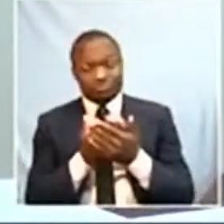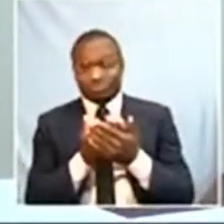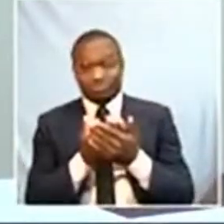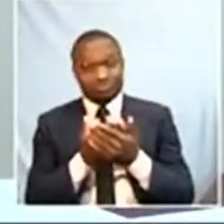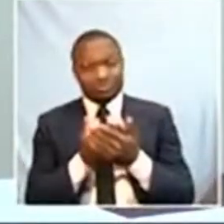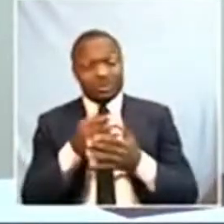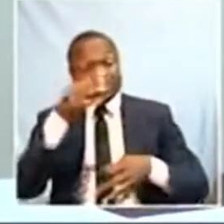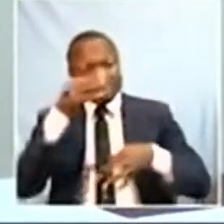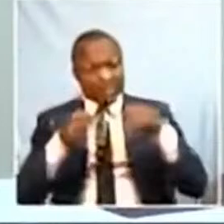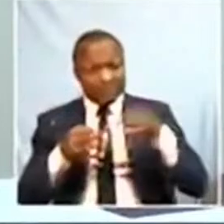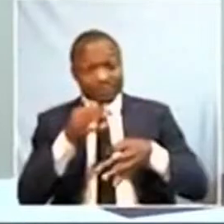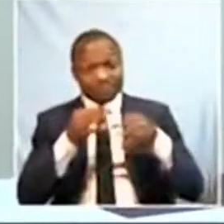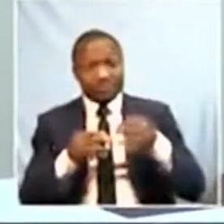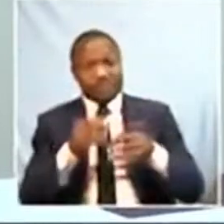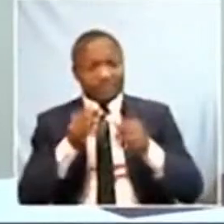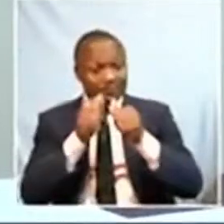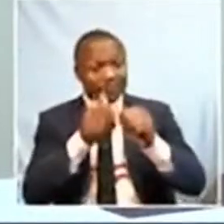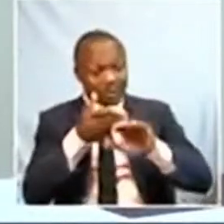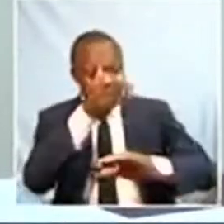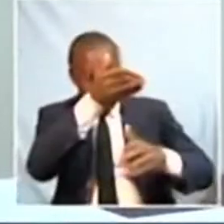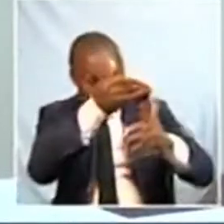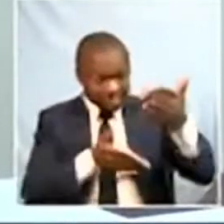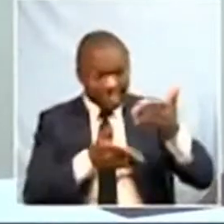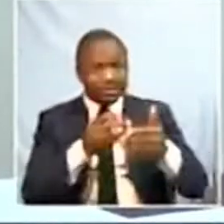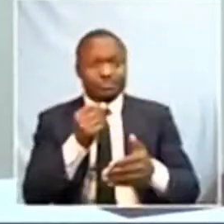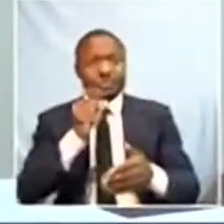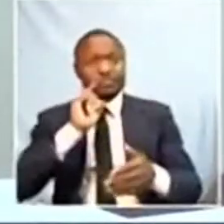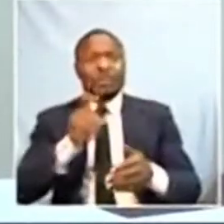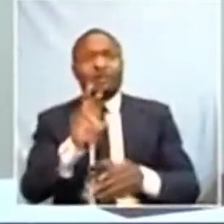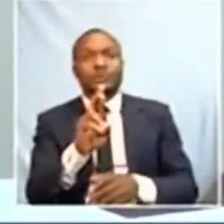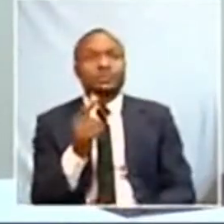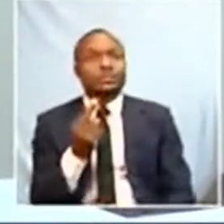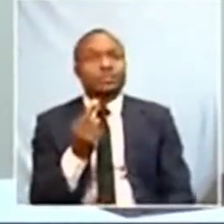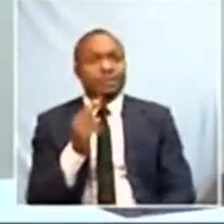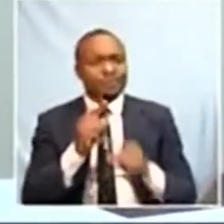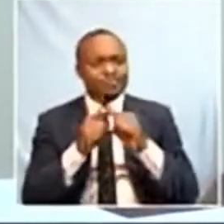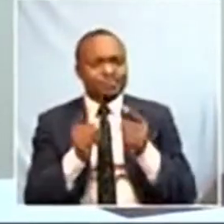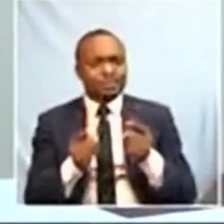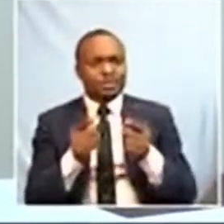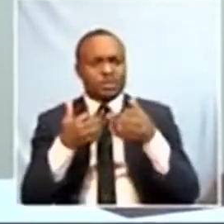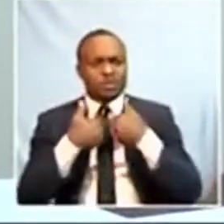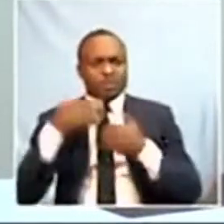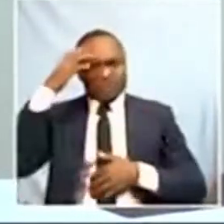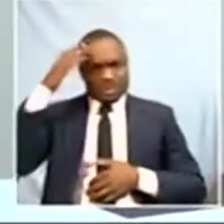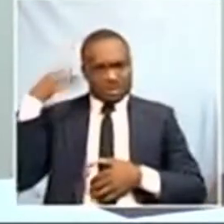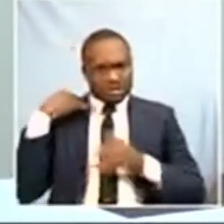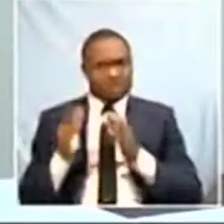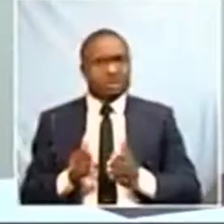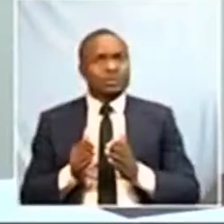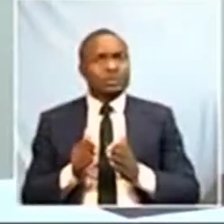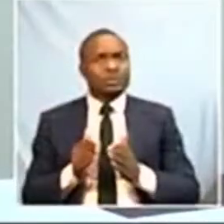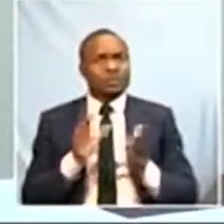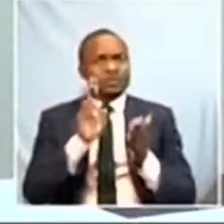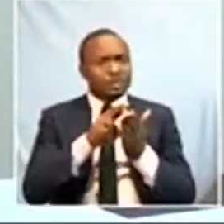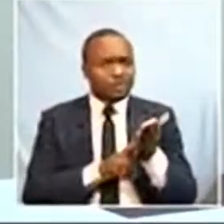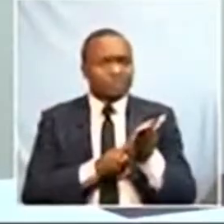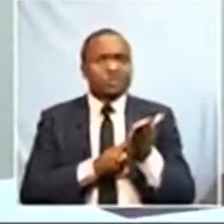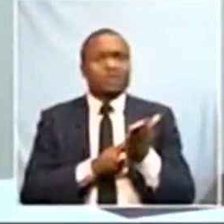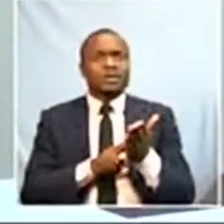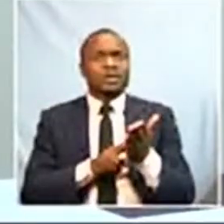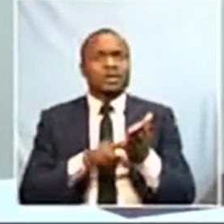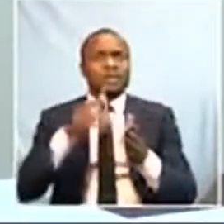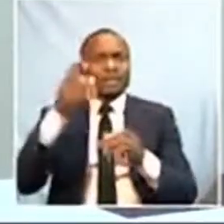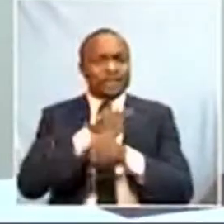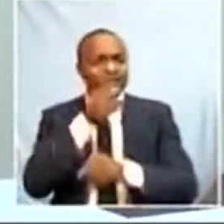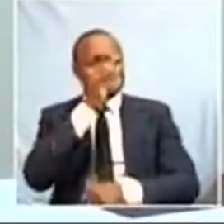If there are correspondences, these monies are supposed to be recovered. But you have an officer that reports and get paid for 1 year,